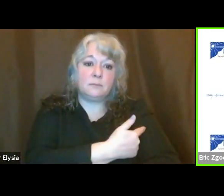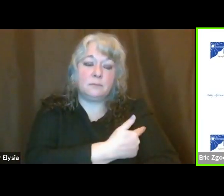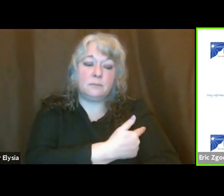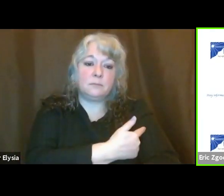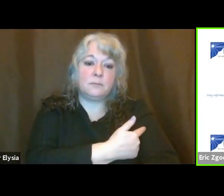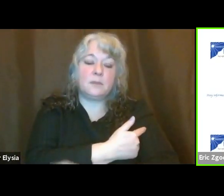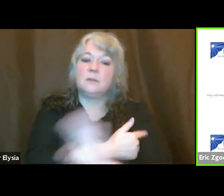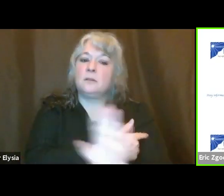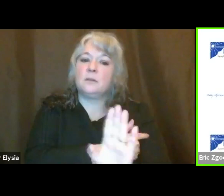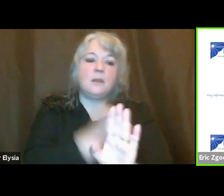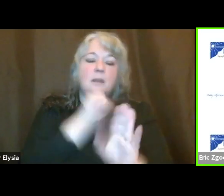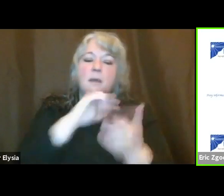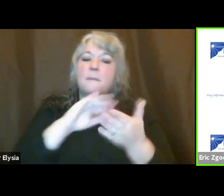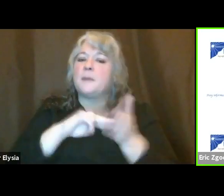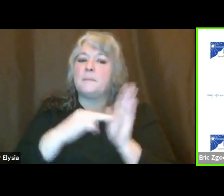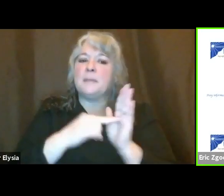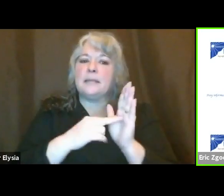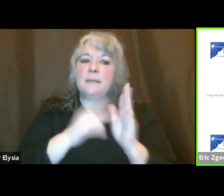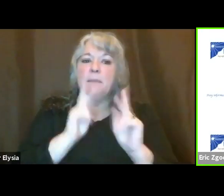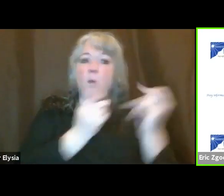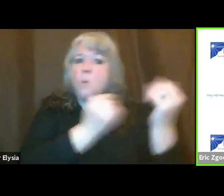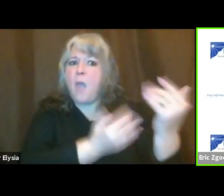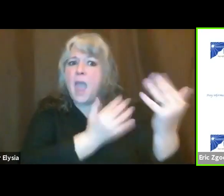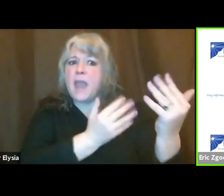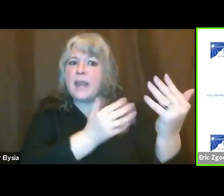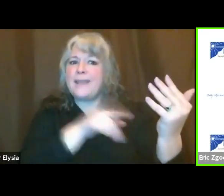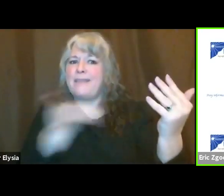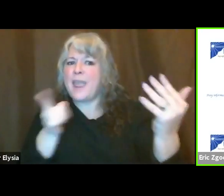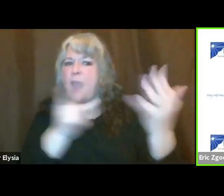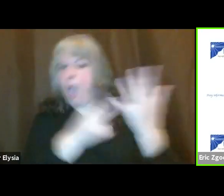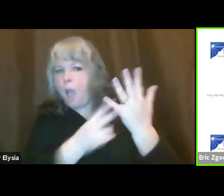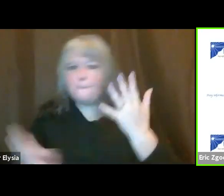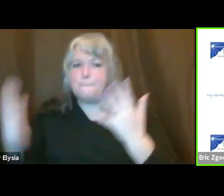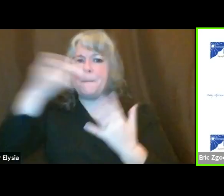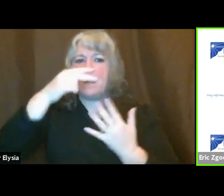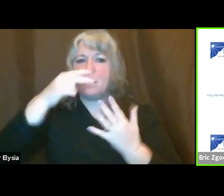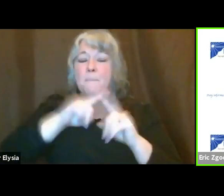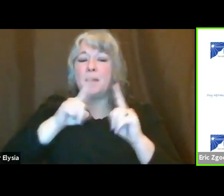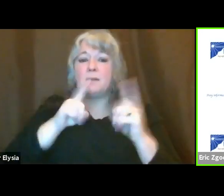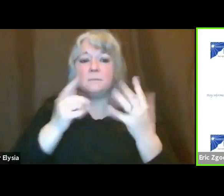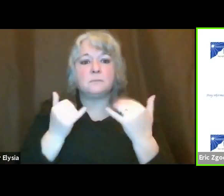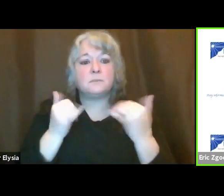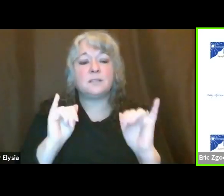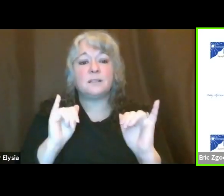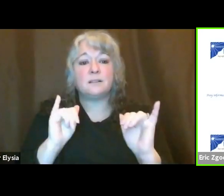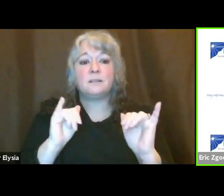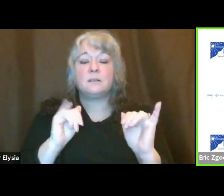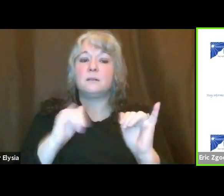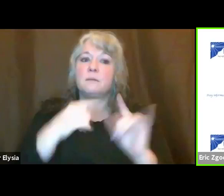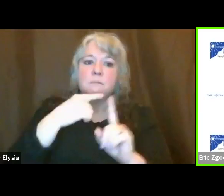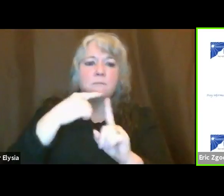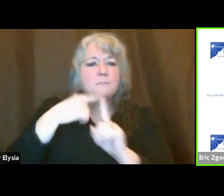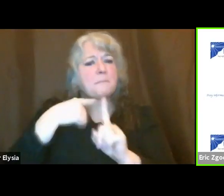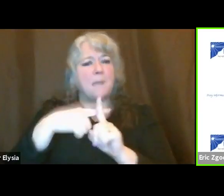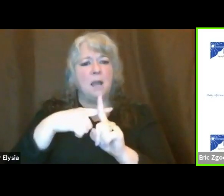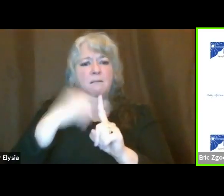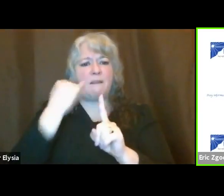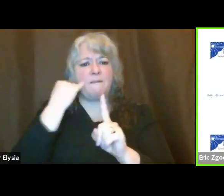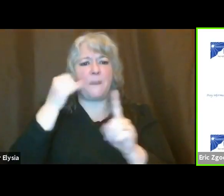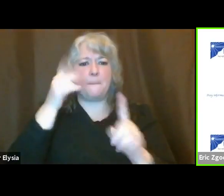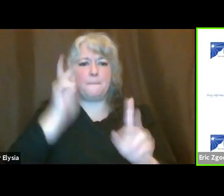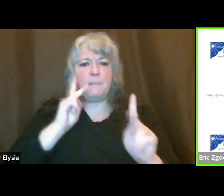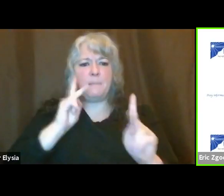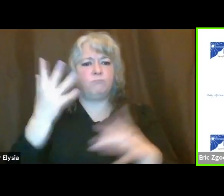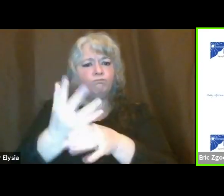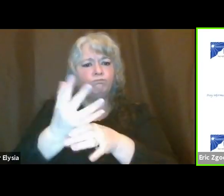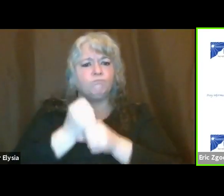line, but we got people vaccinated. And again, every vaccine in an arm of a Lucas County residence is a win for our county, win for state, and of course, win for